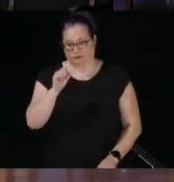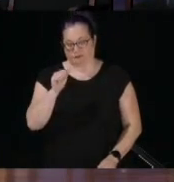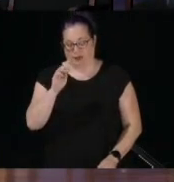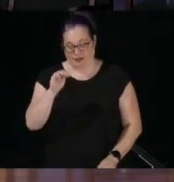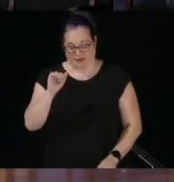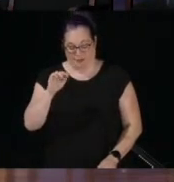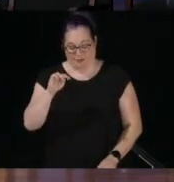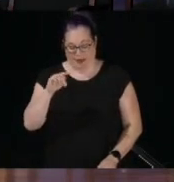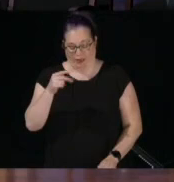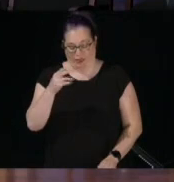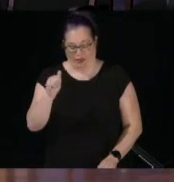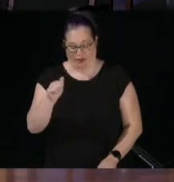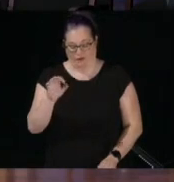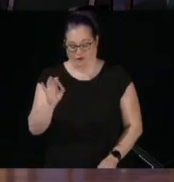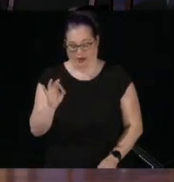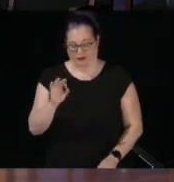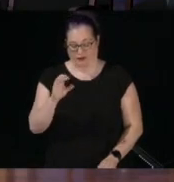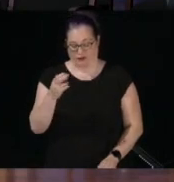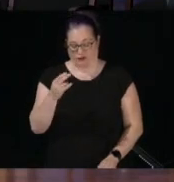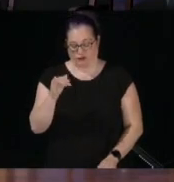Samantha Francis Ciccarelli.